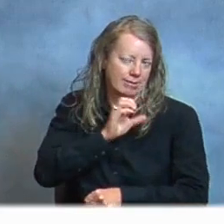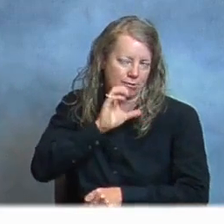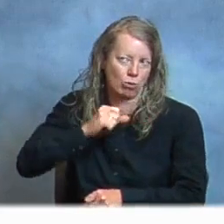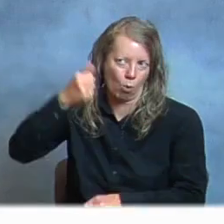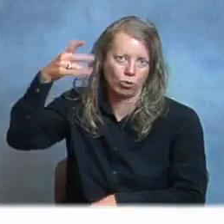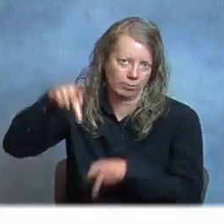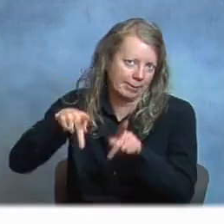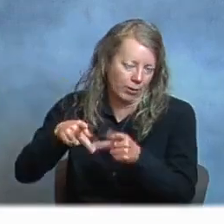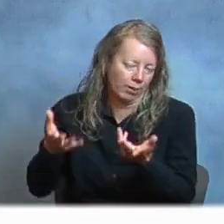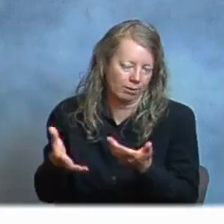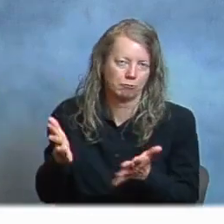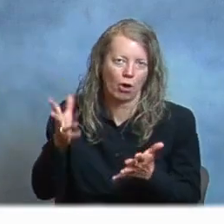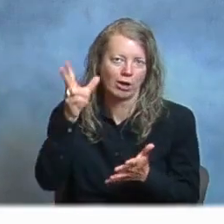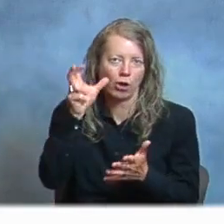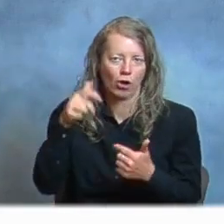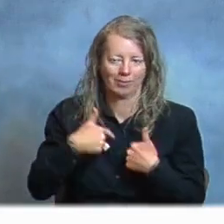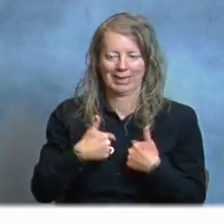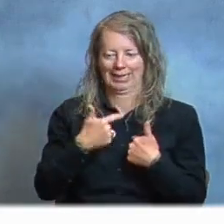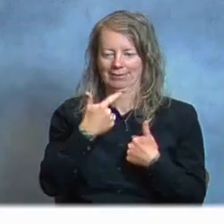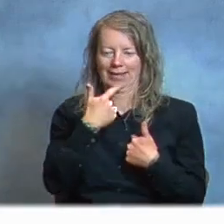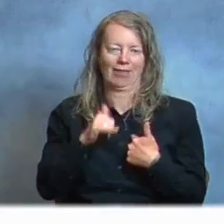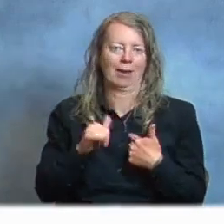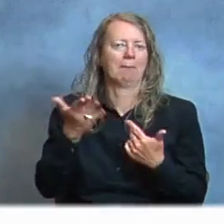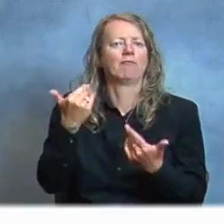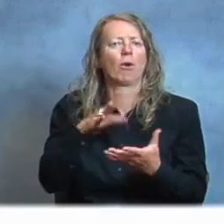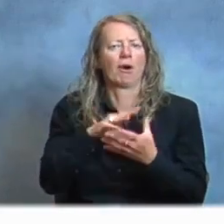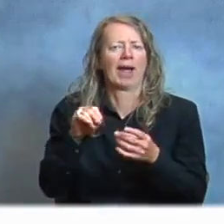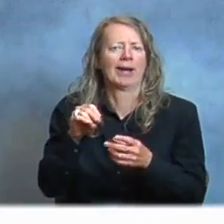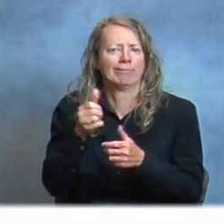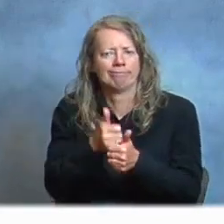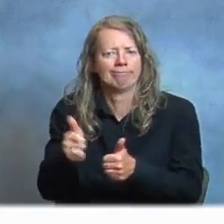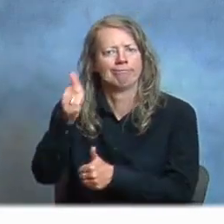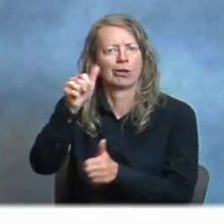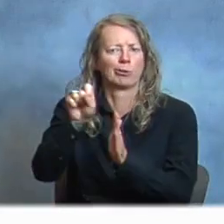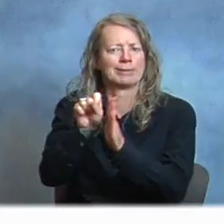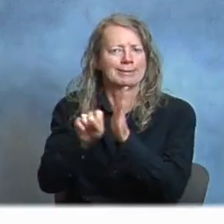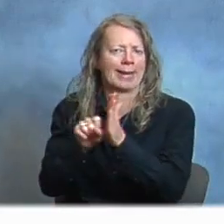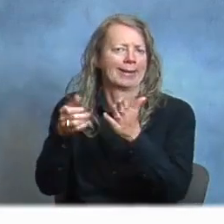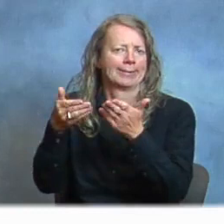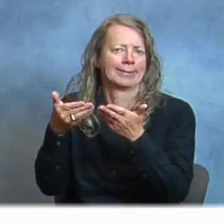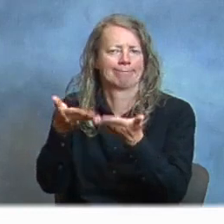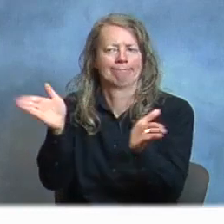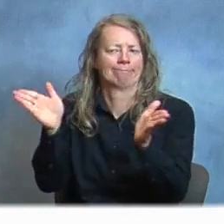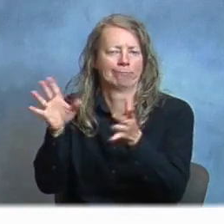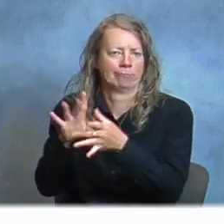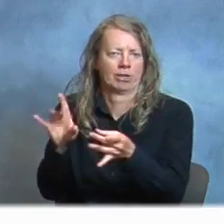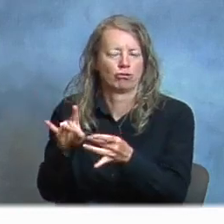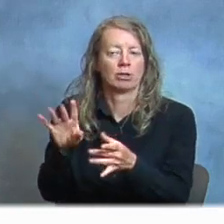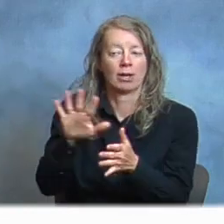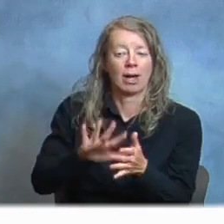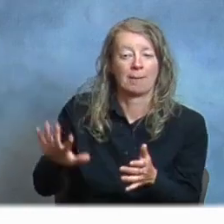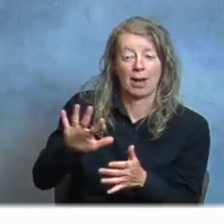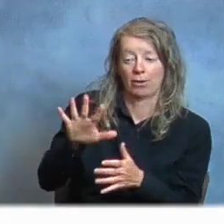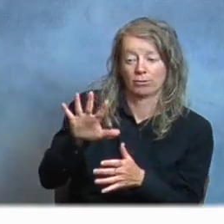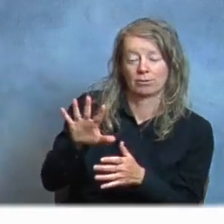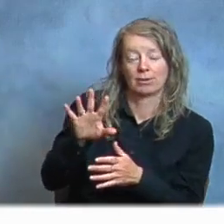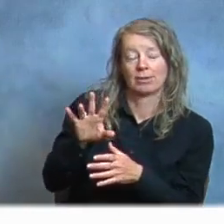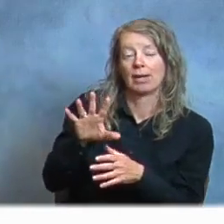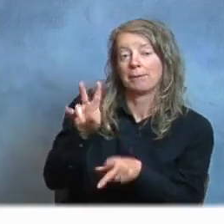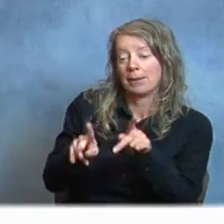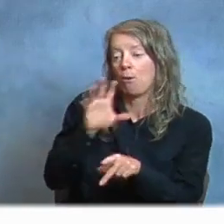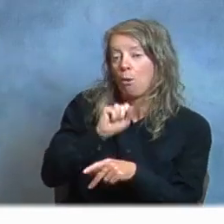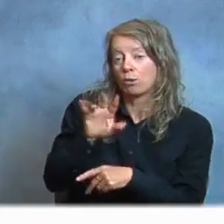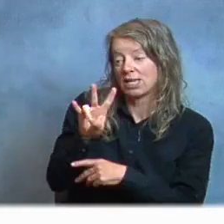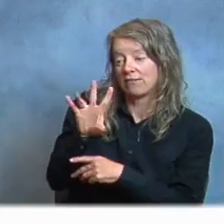say that, and you've heard our state officials also say that. Almost 77% of those who are 75 years and